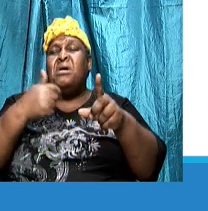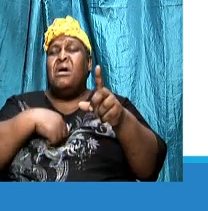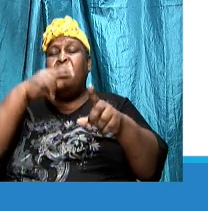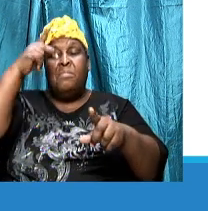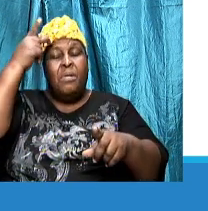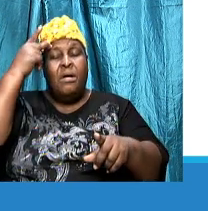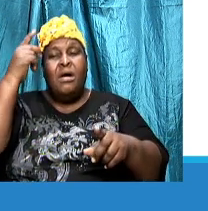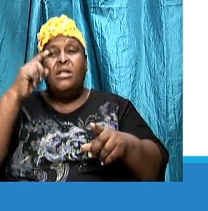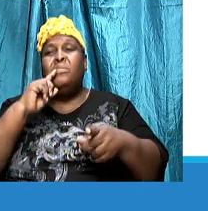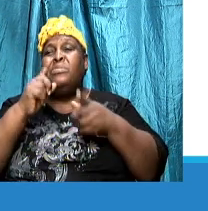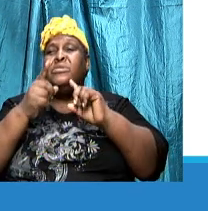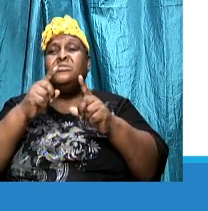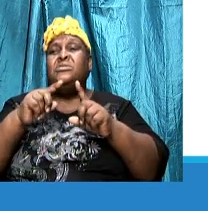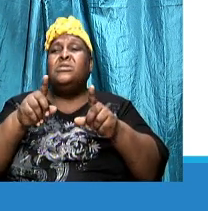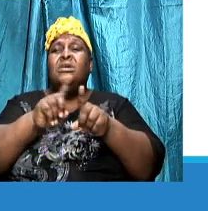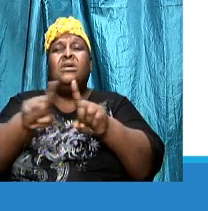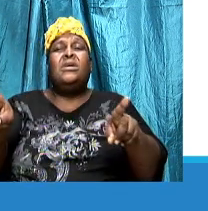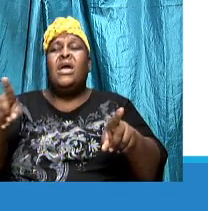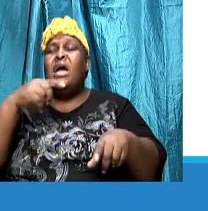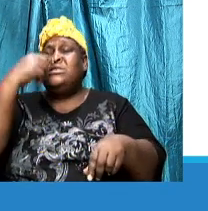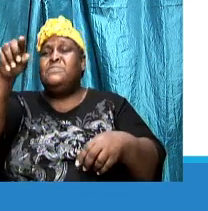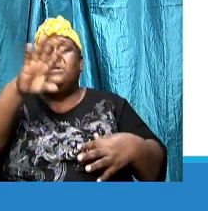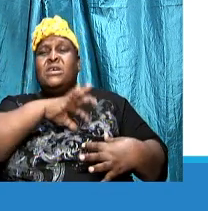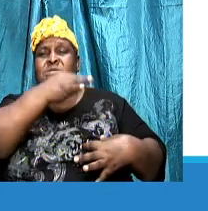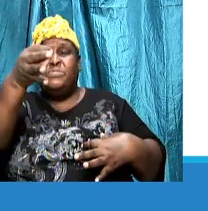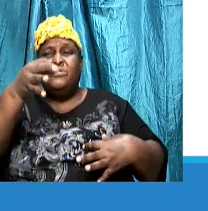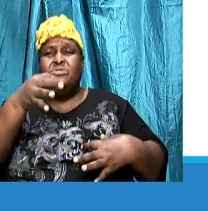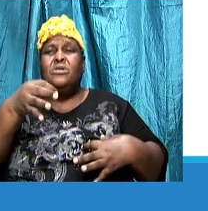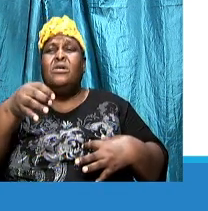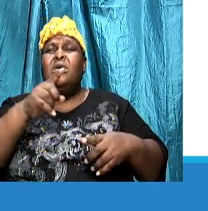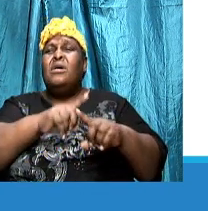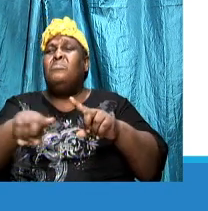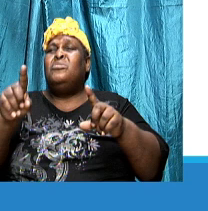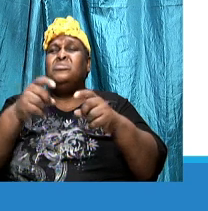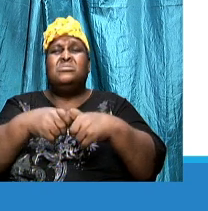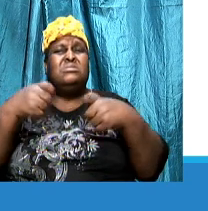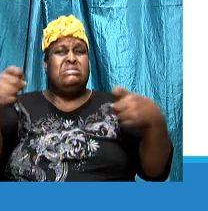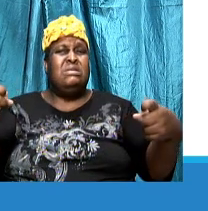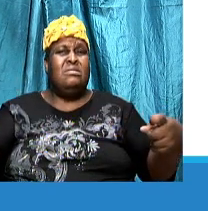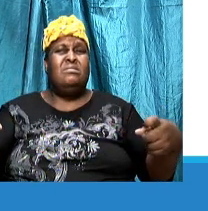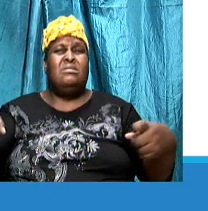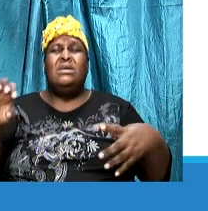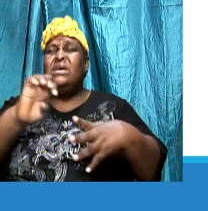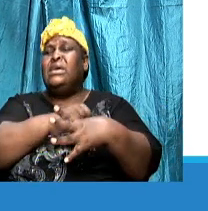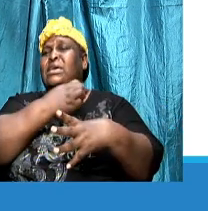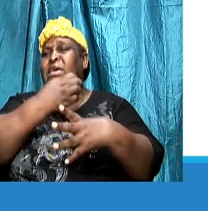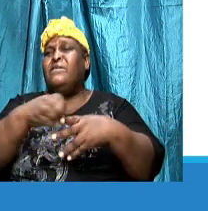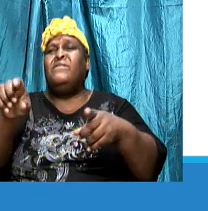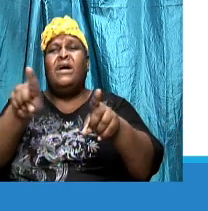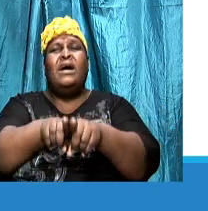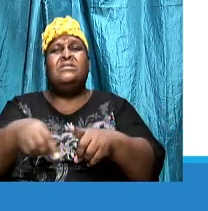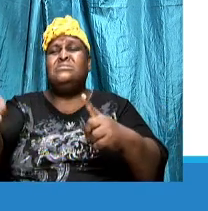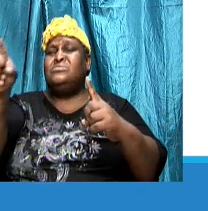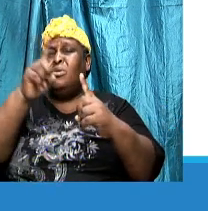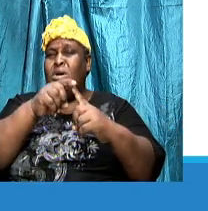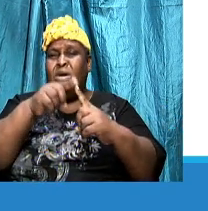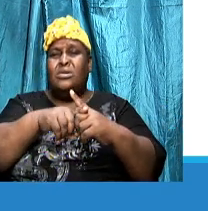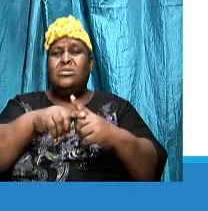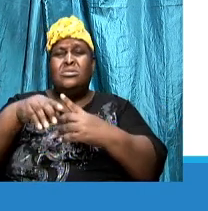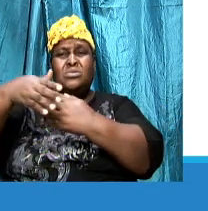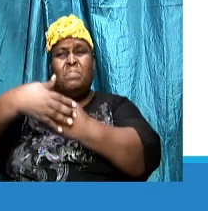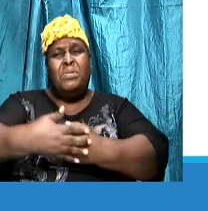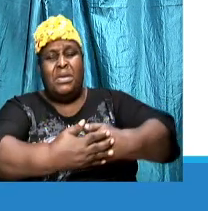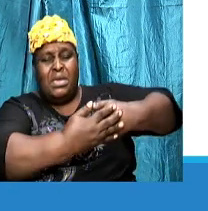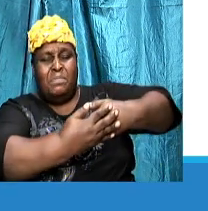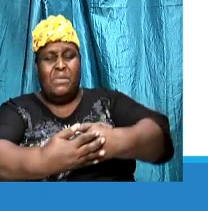you as spiritual, but unto carnal, even as unto babes